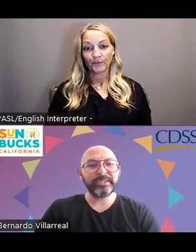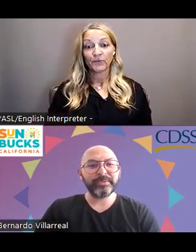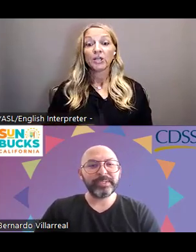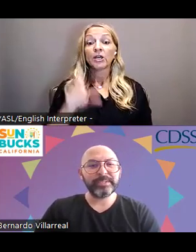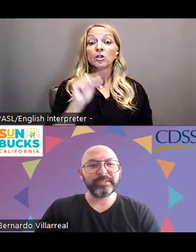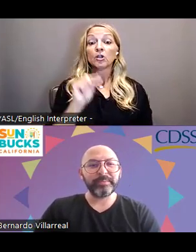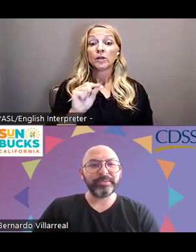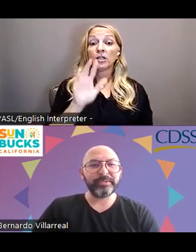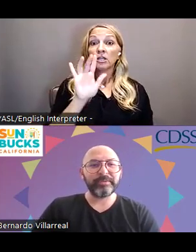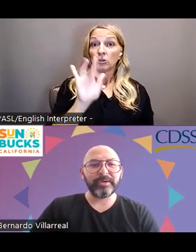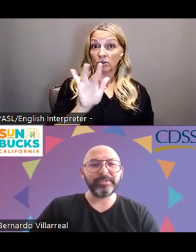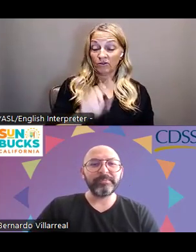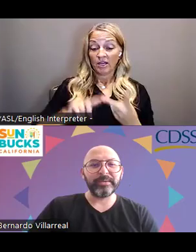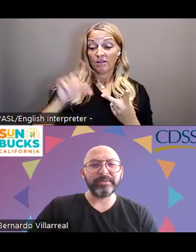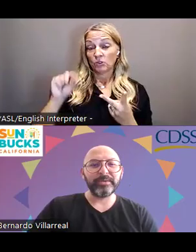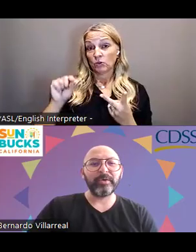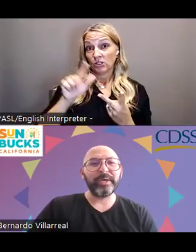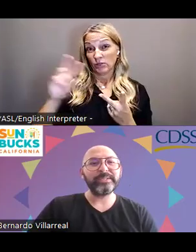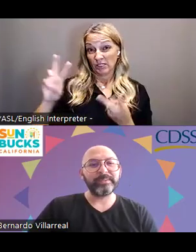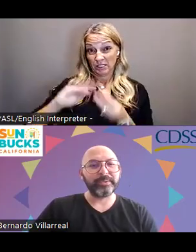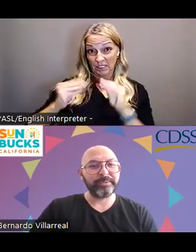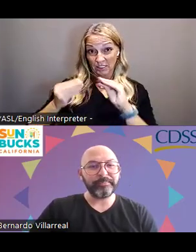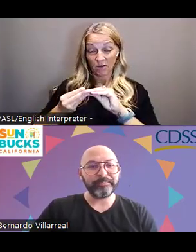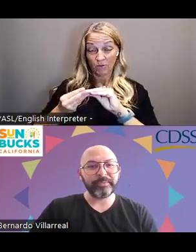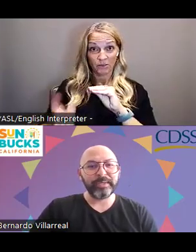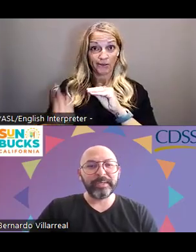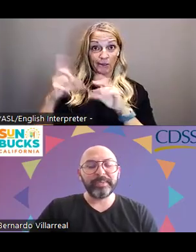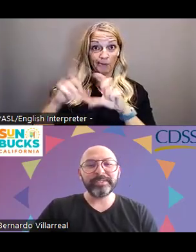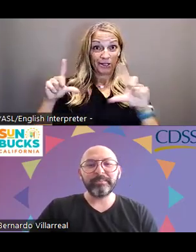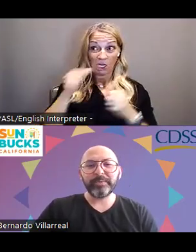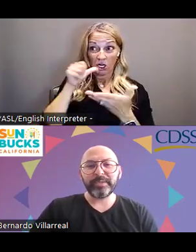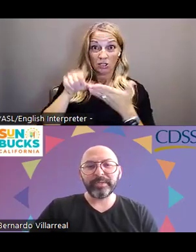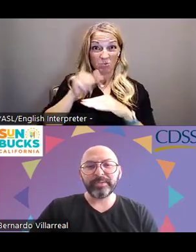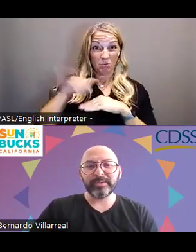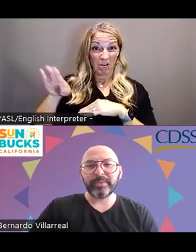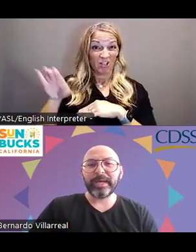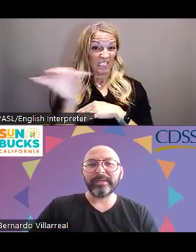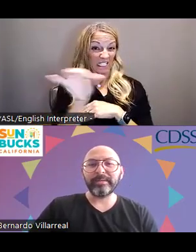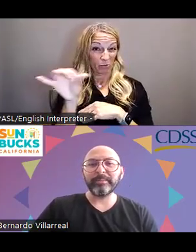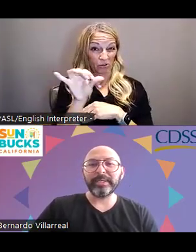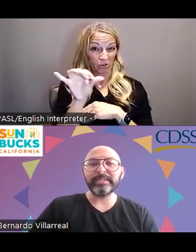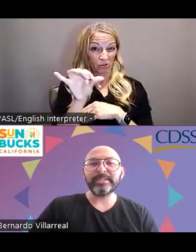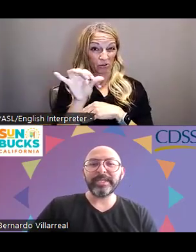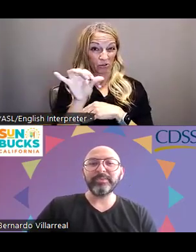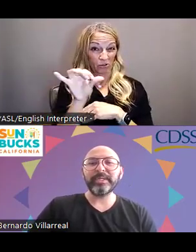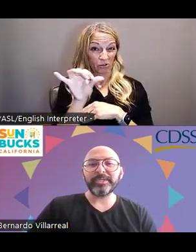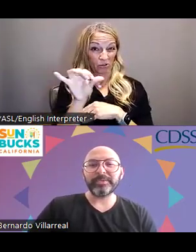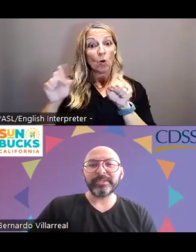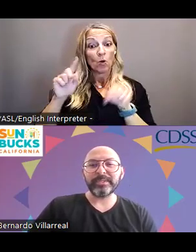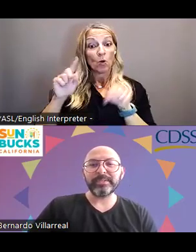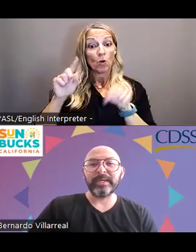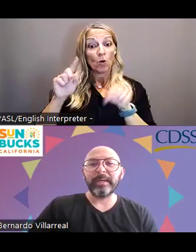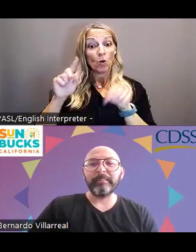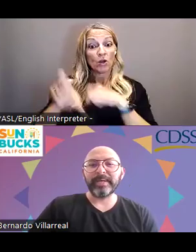and 2026 numbers of cards mailed are quite similar, because in both years we had completed stage